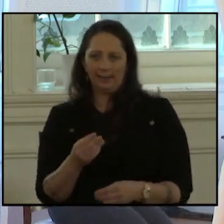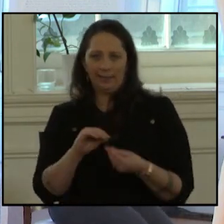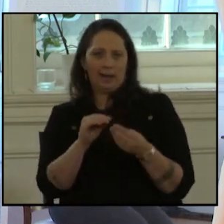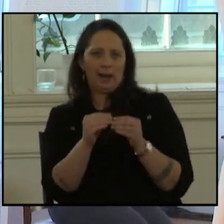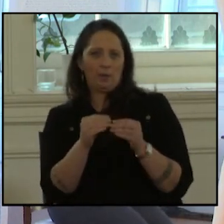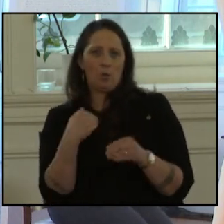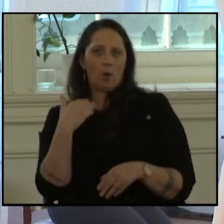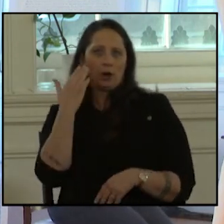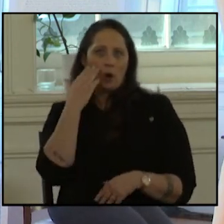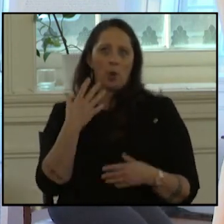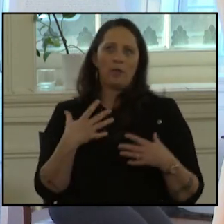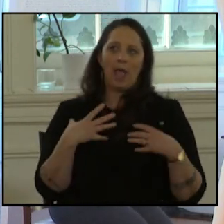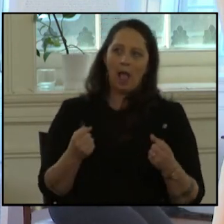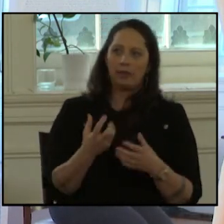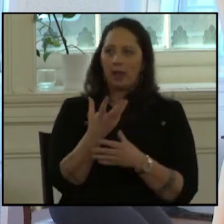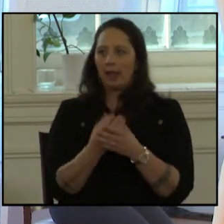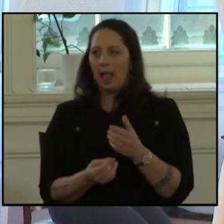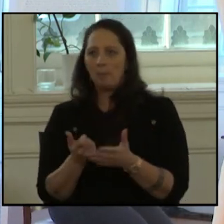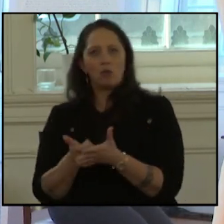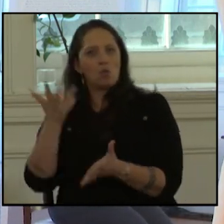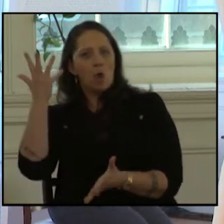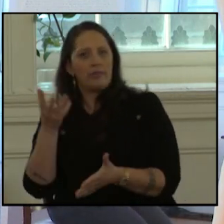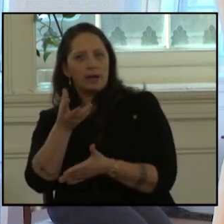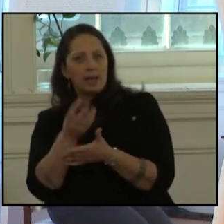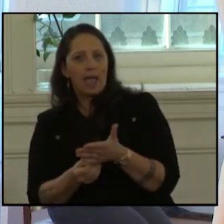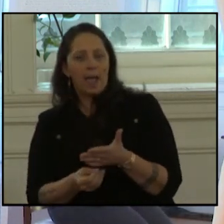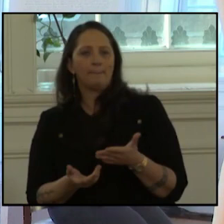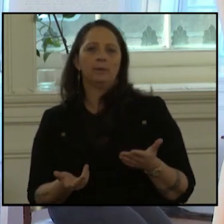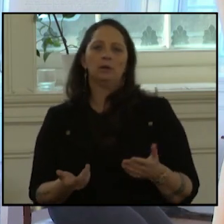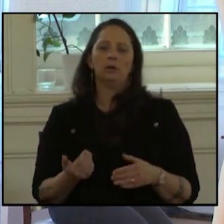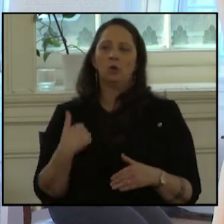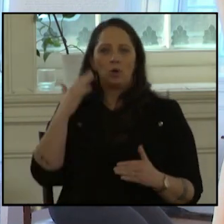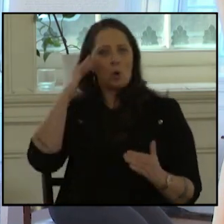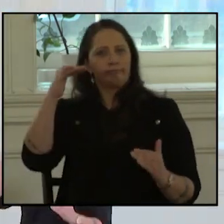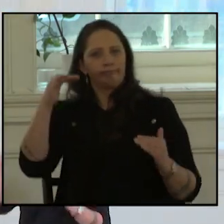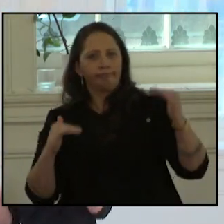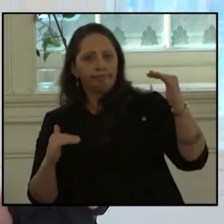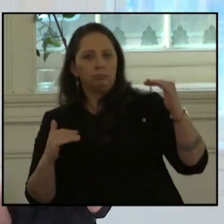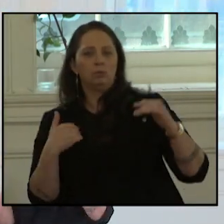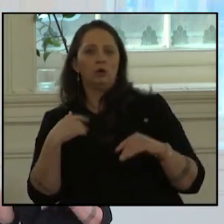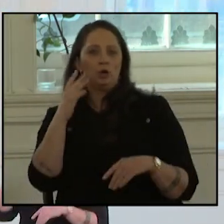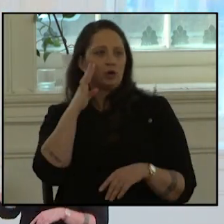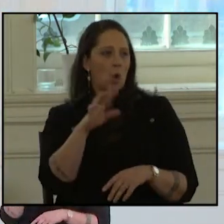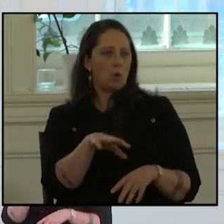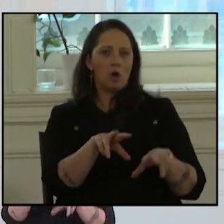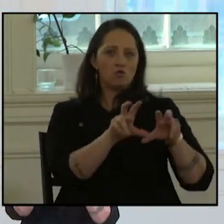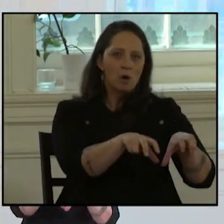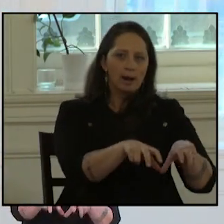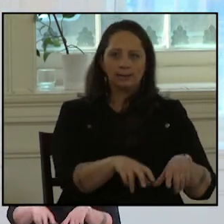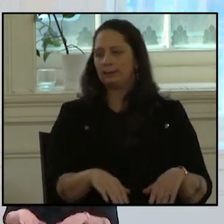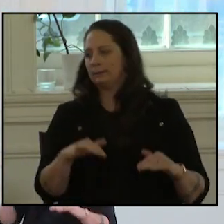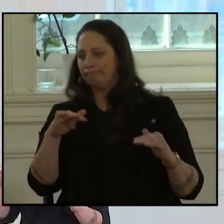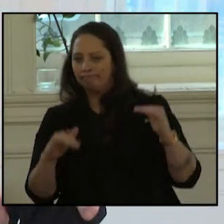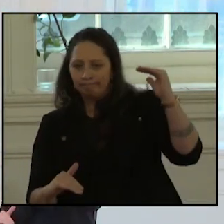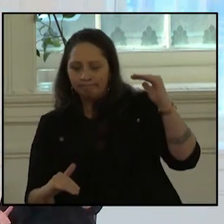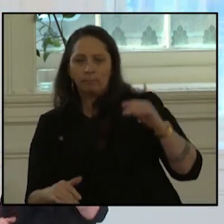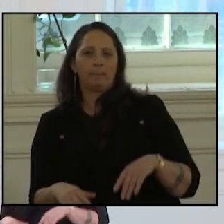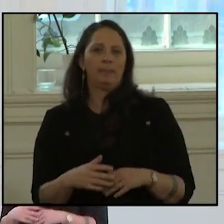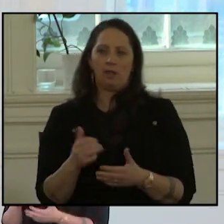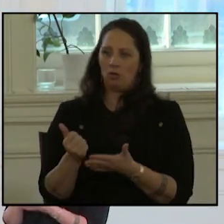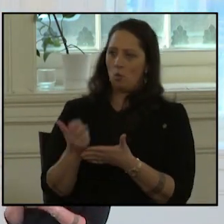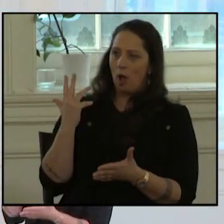know the health gap and the wealth gap, right? We know the gap relative to incarceration and the